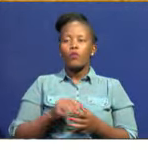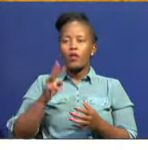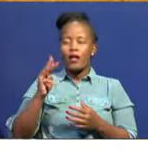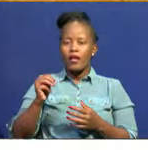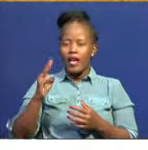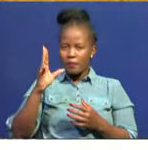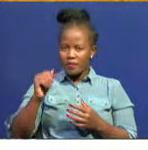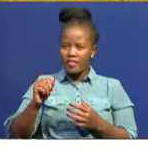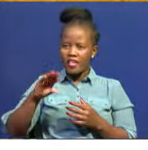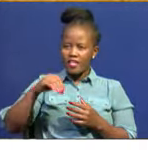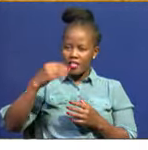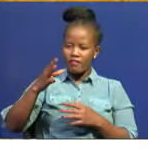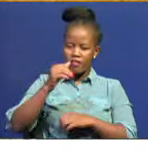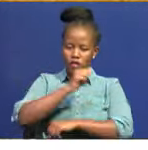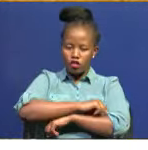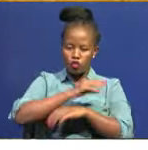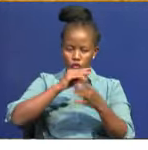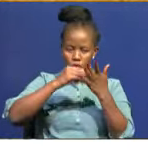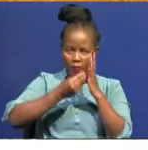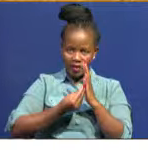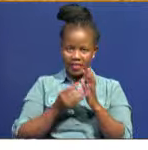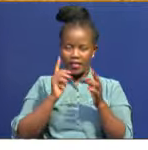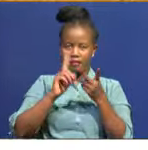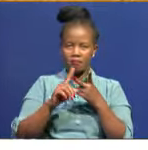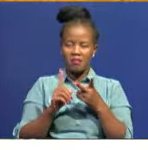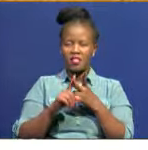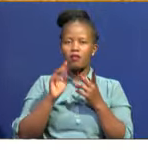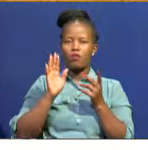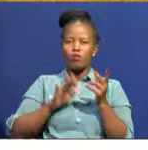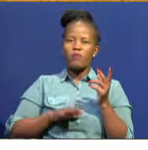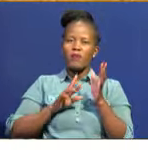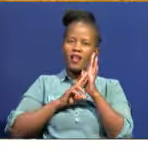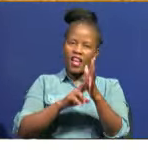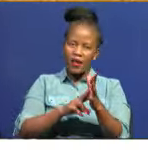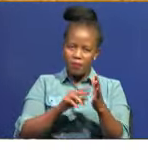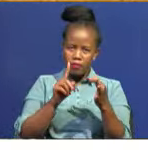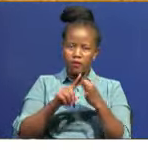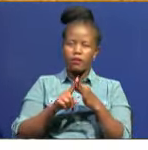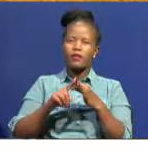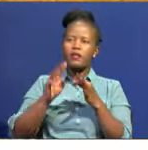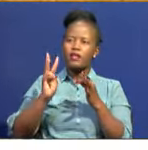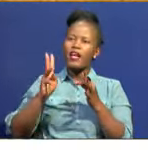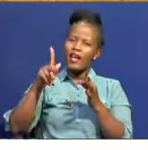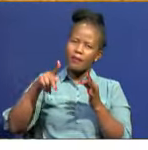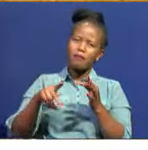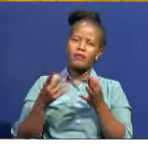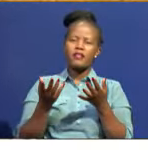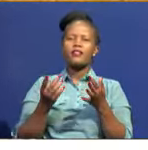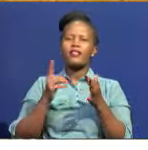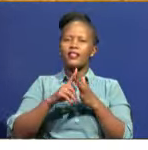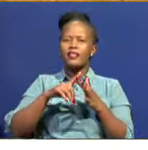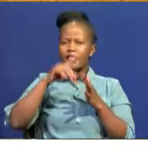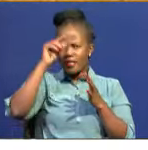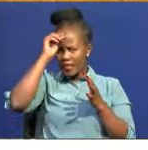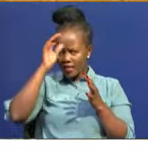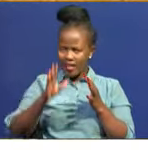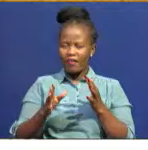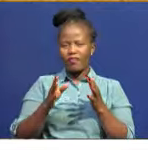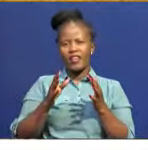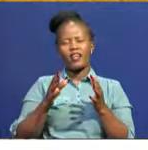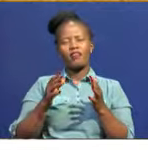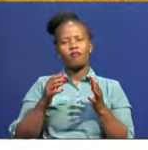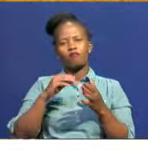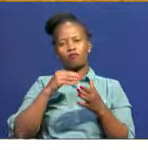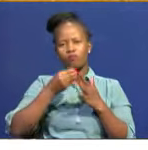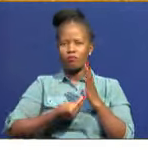bursary. The woman rep is giving bursary. The MP is giving bursary. The governor is giving